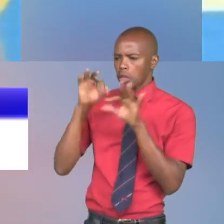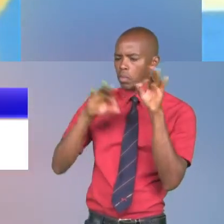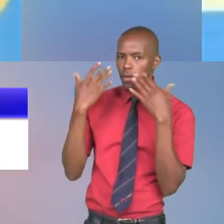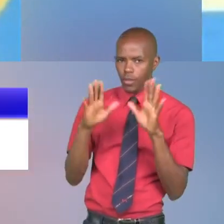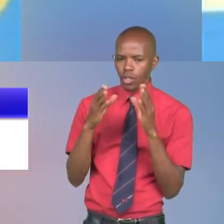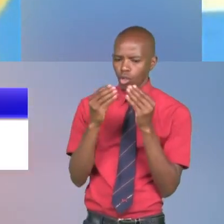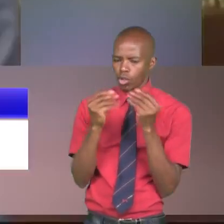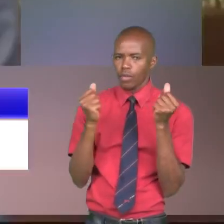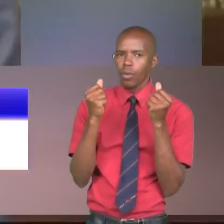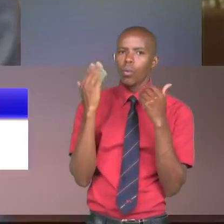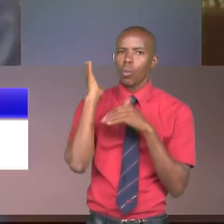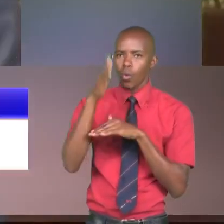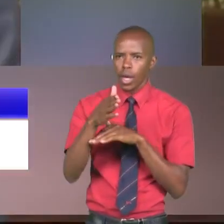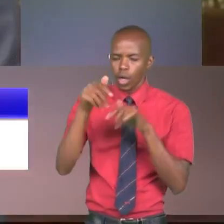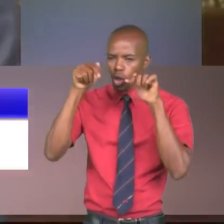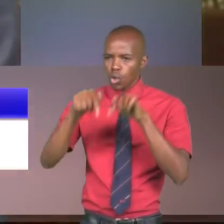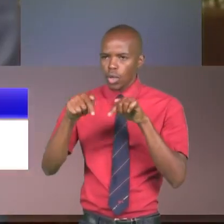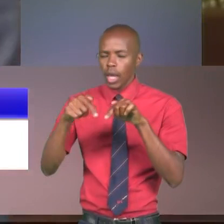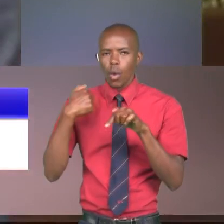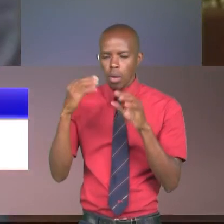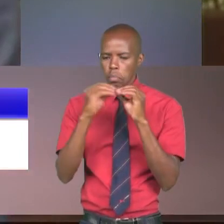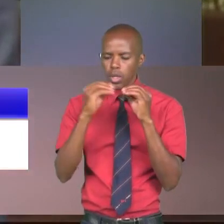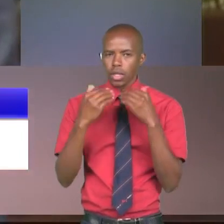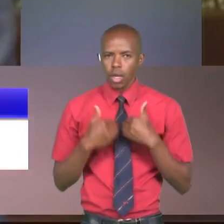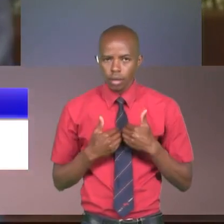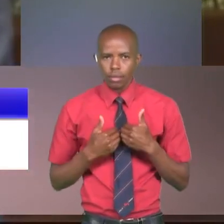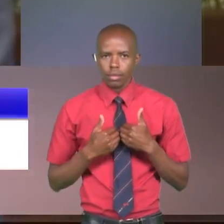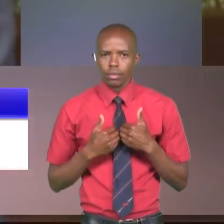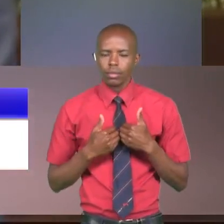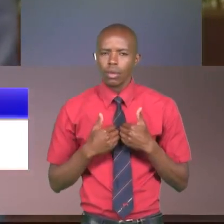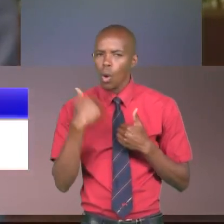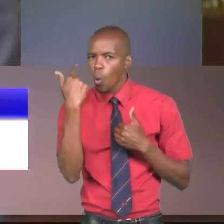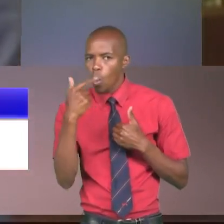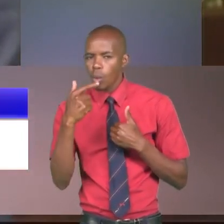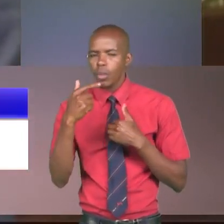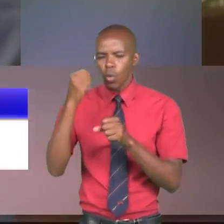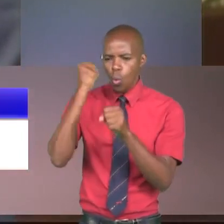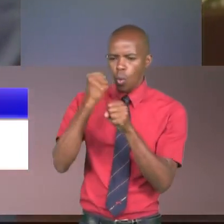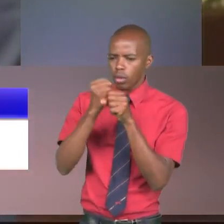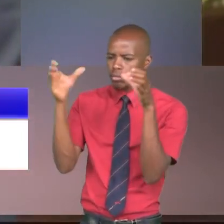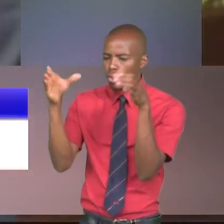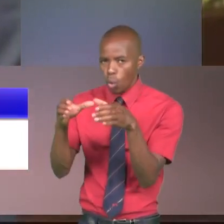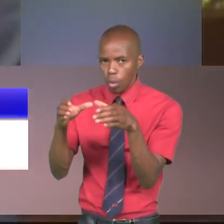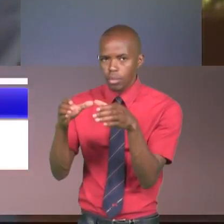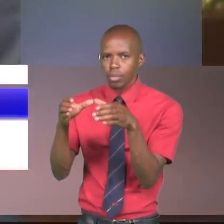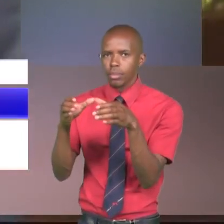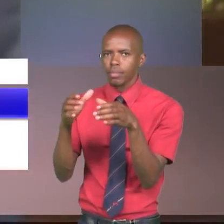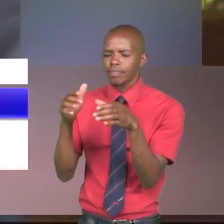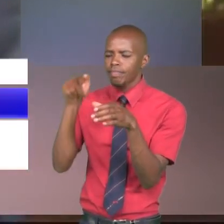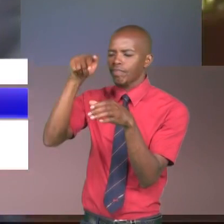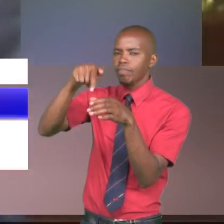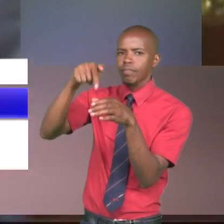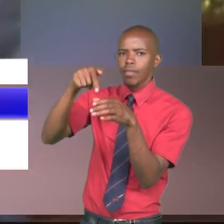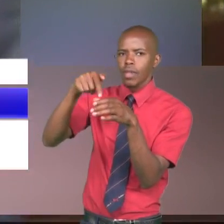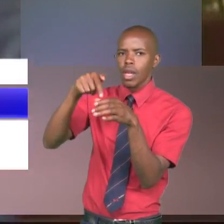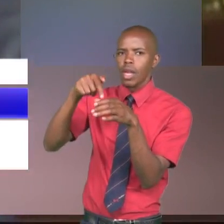will soon cease. Today we had a meeting with a task force, and where the Council